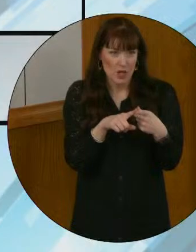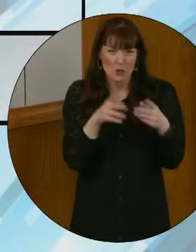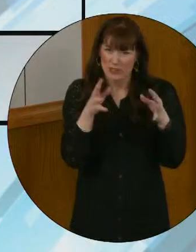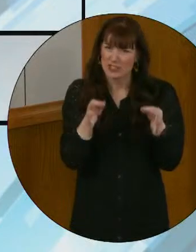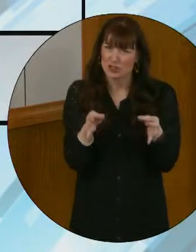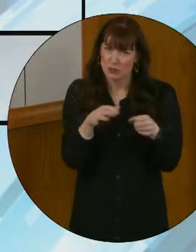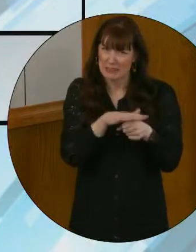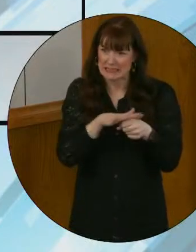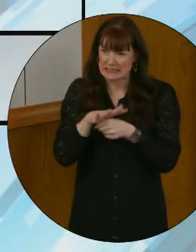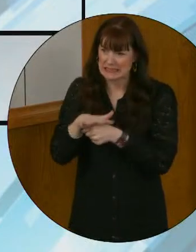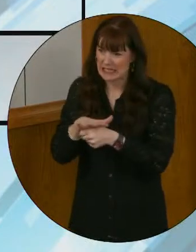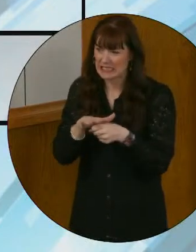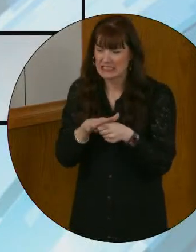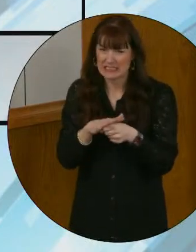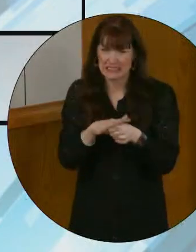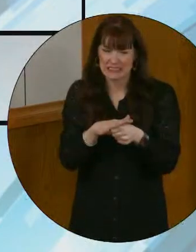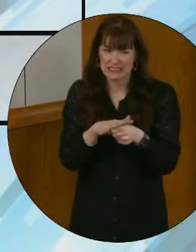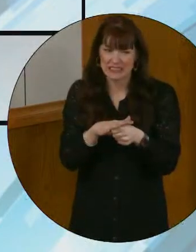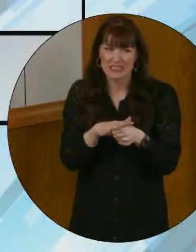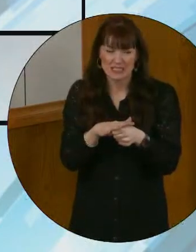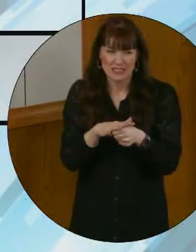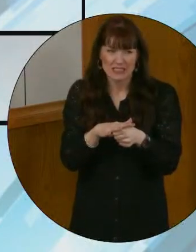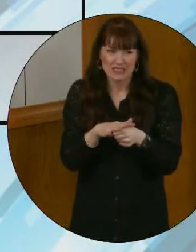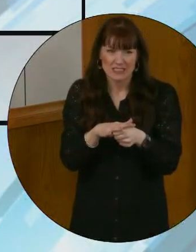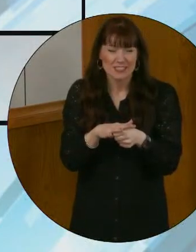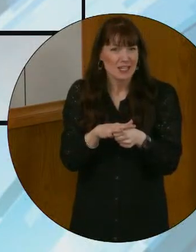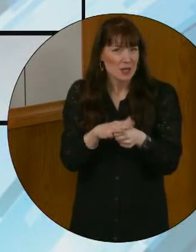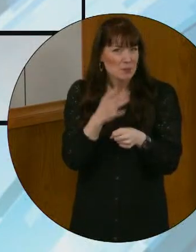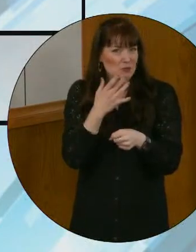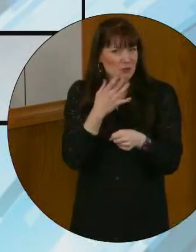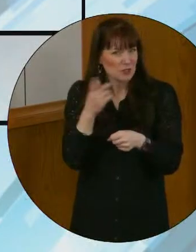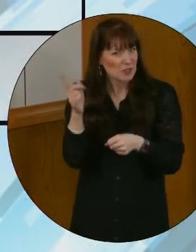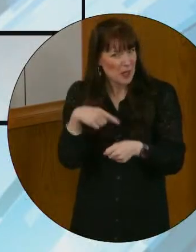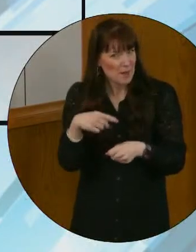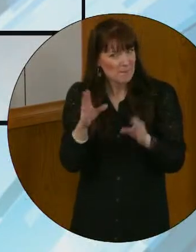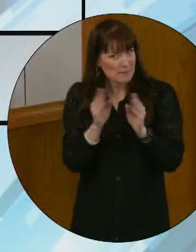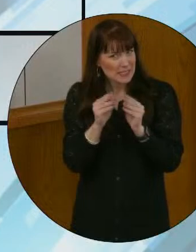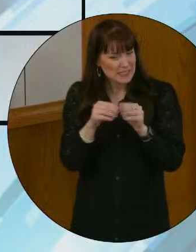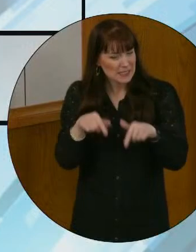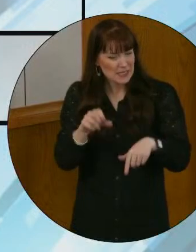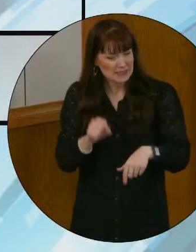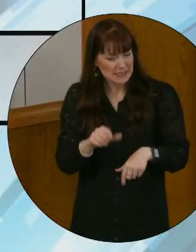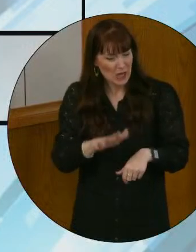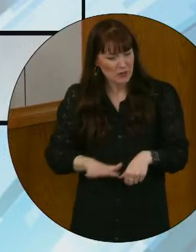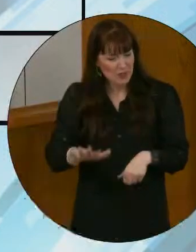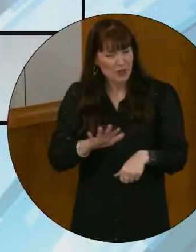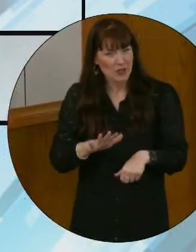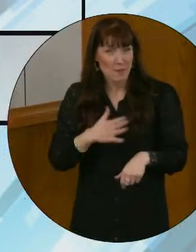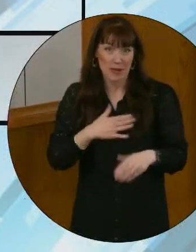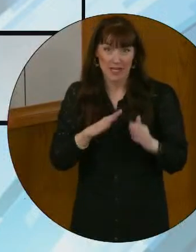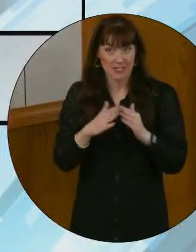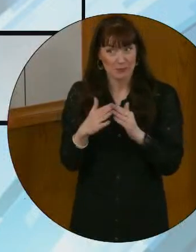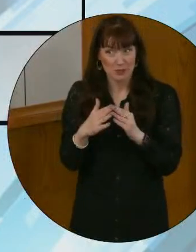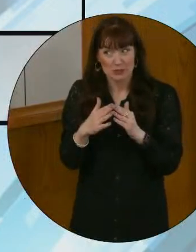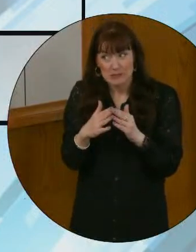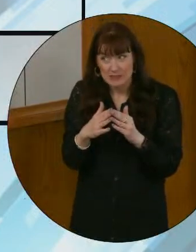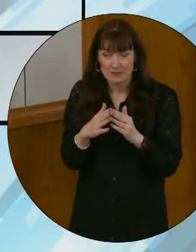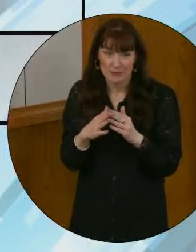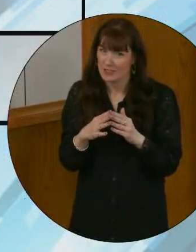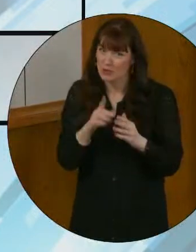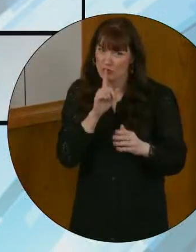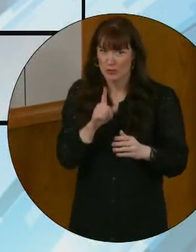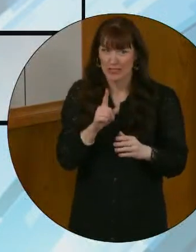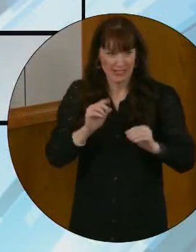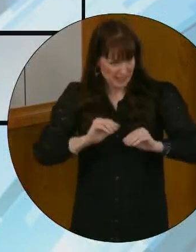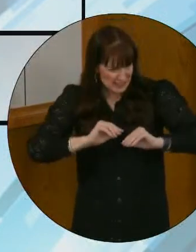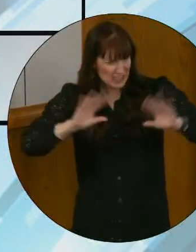like to see us come down south. In my area, my community has been very loud and very clear